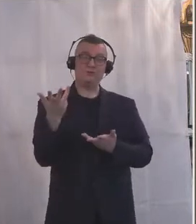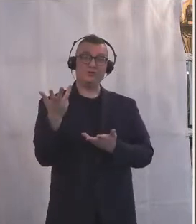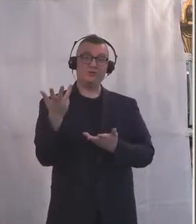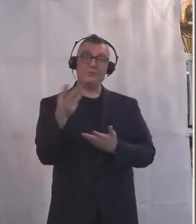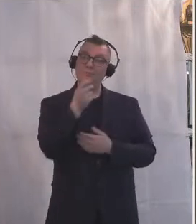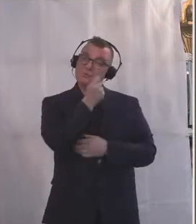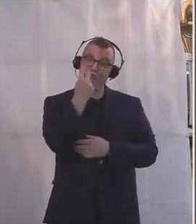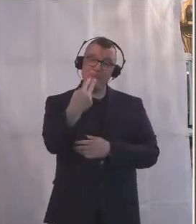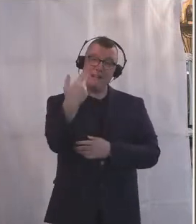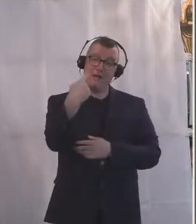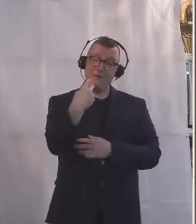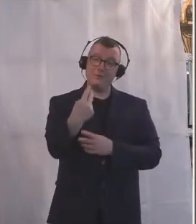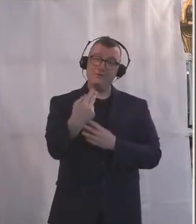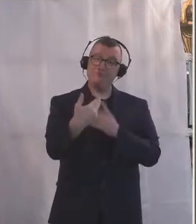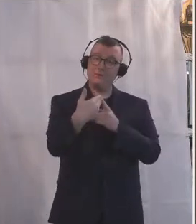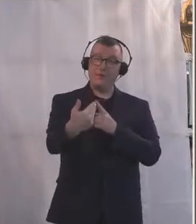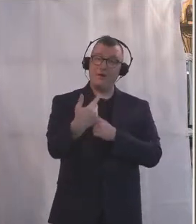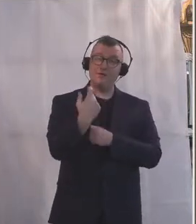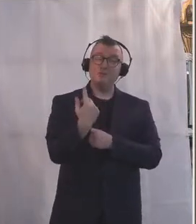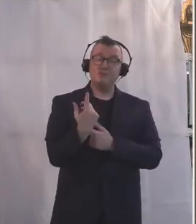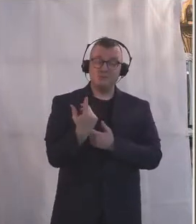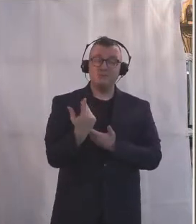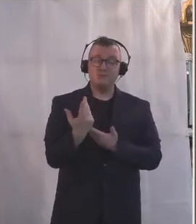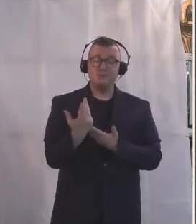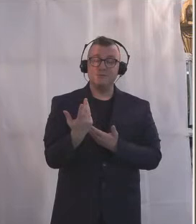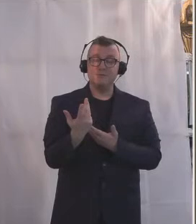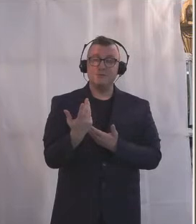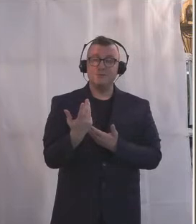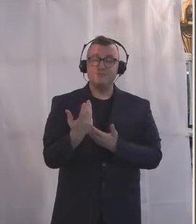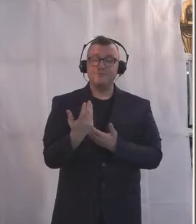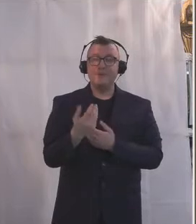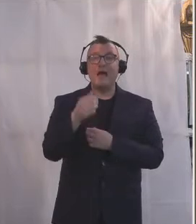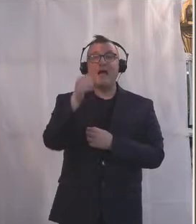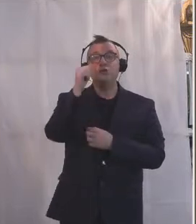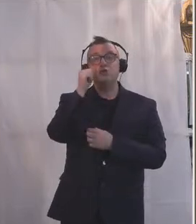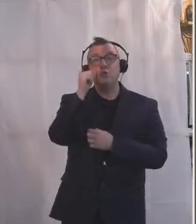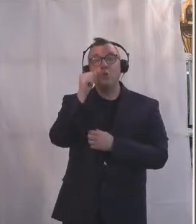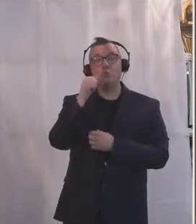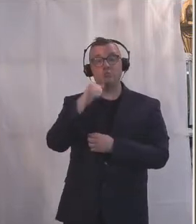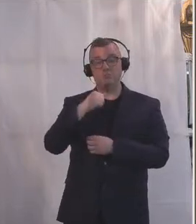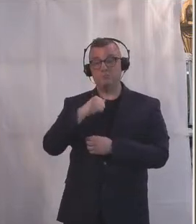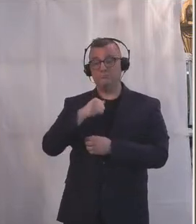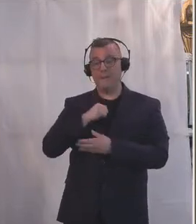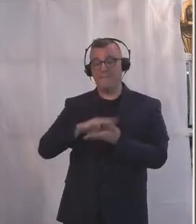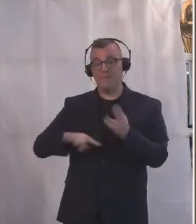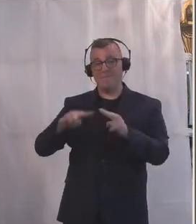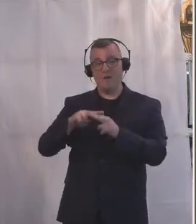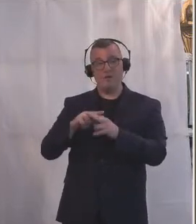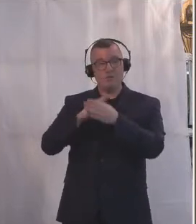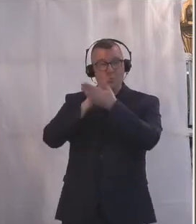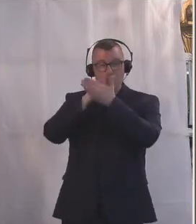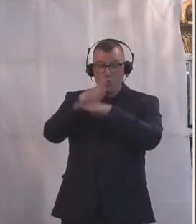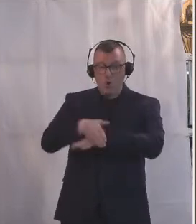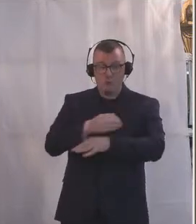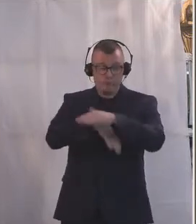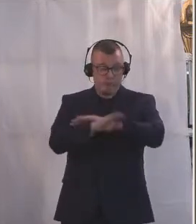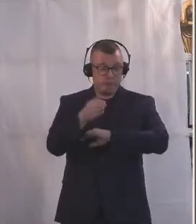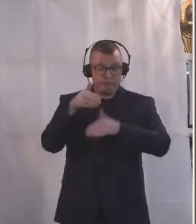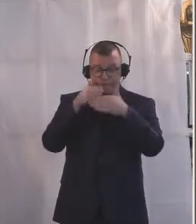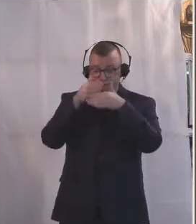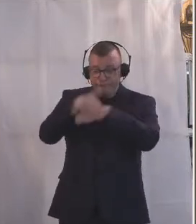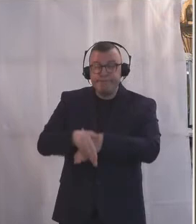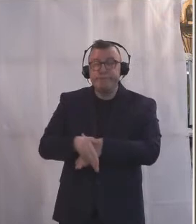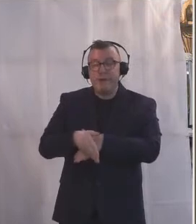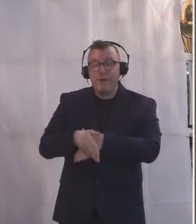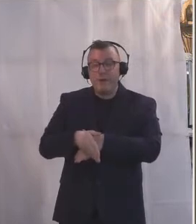And I know what it's like to see my parents suffer and work very hard and sometimes be abused for doing